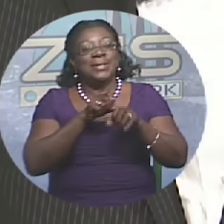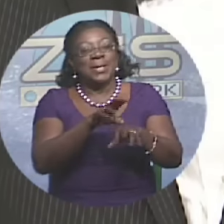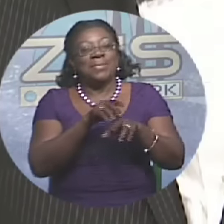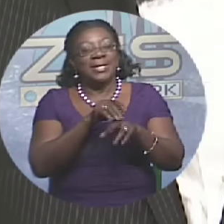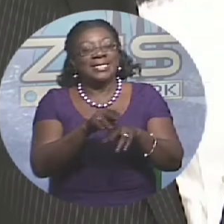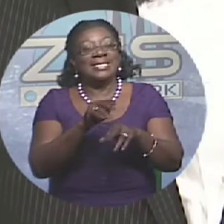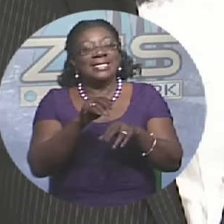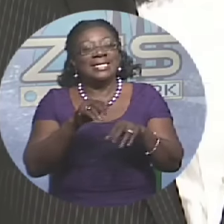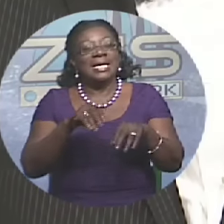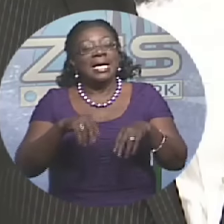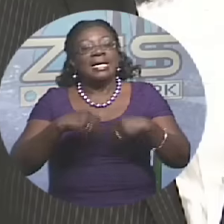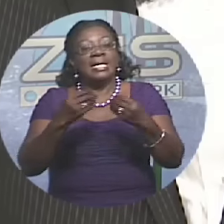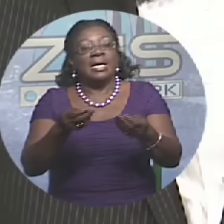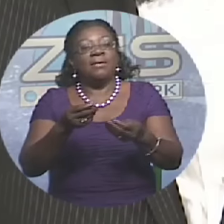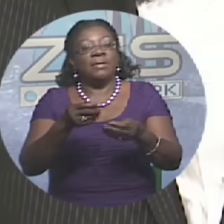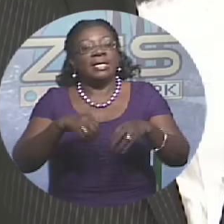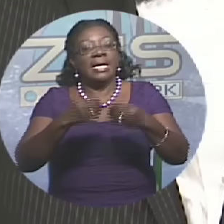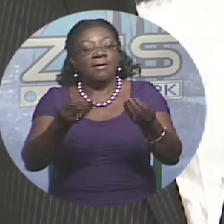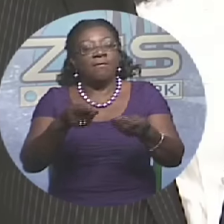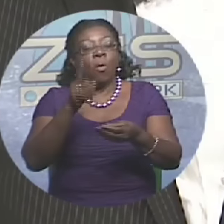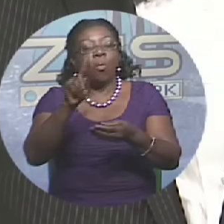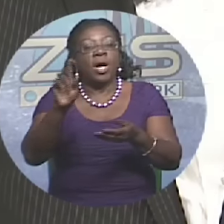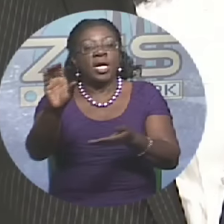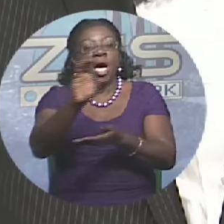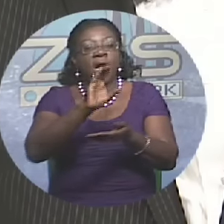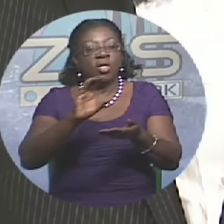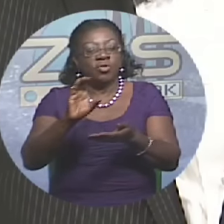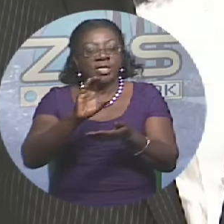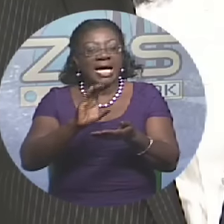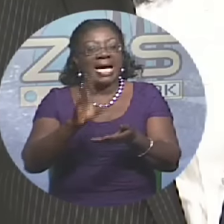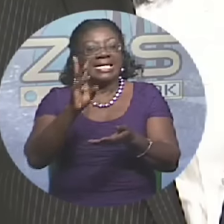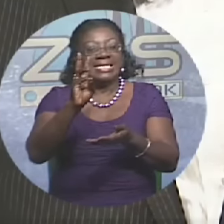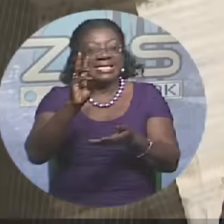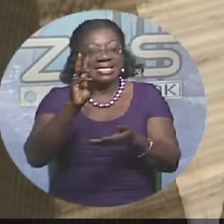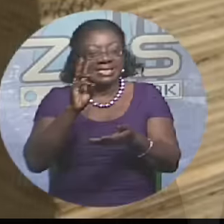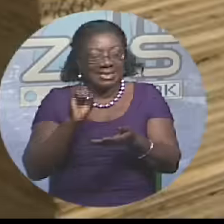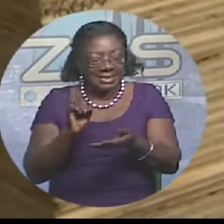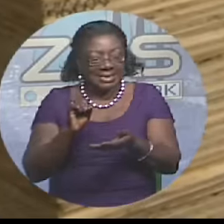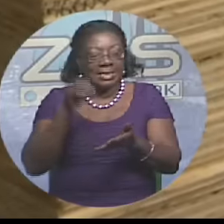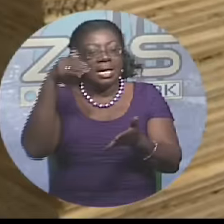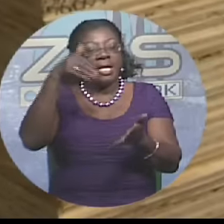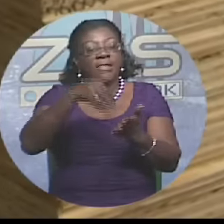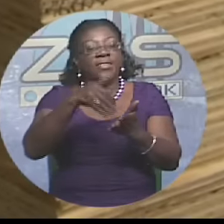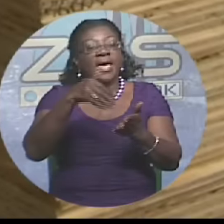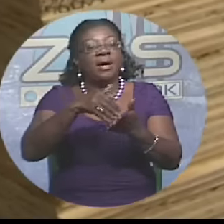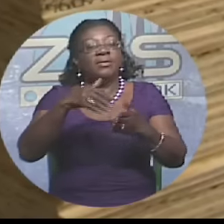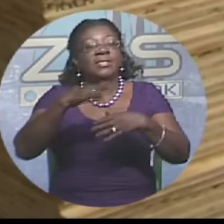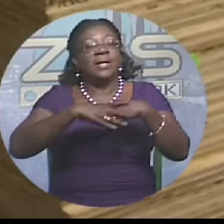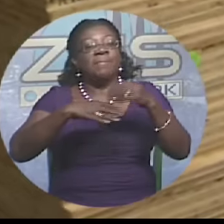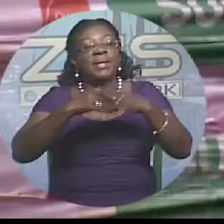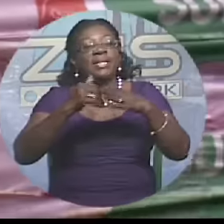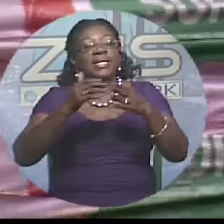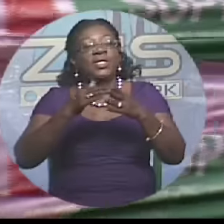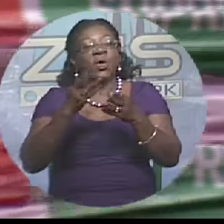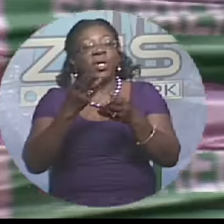purchased $160,000 in building materials to be used in repair efforts to rebuild and restore normalcy to islands